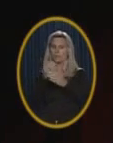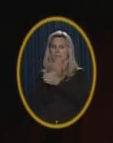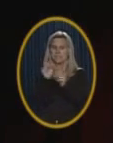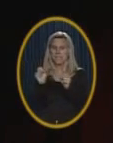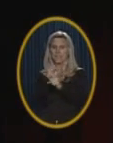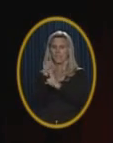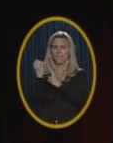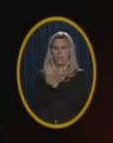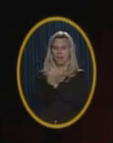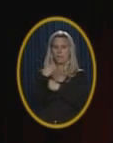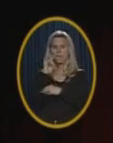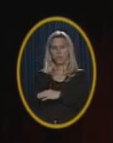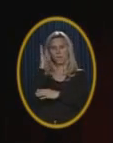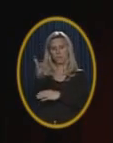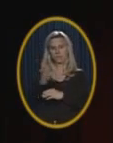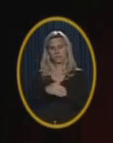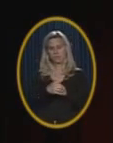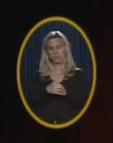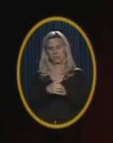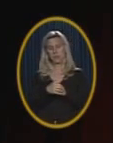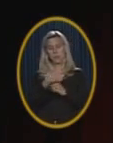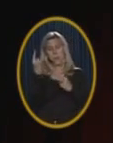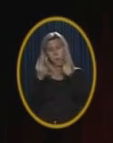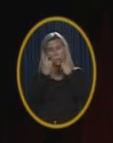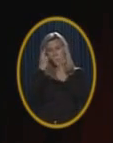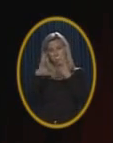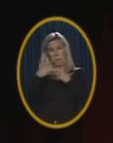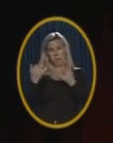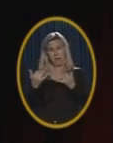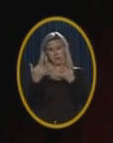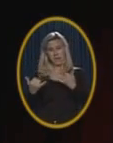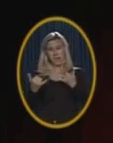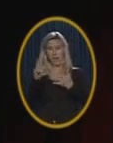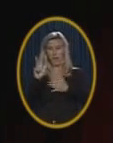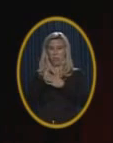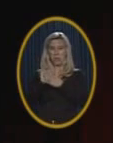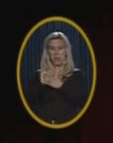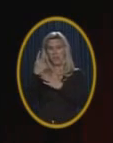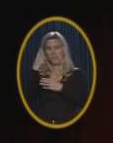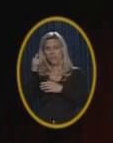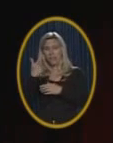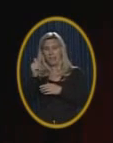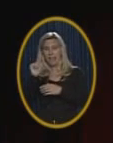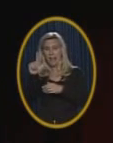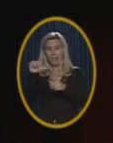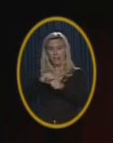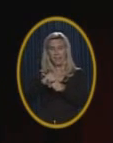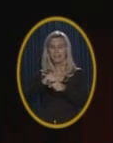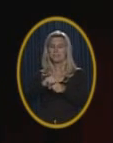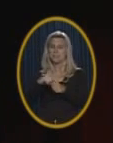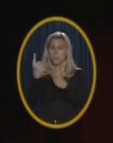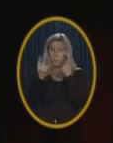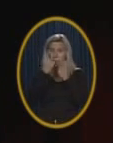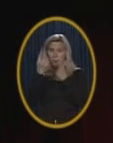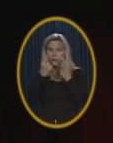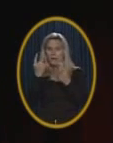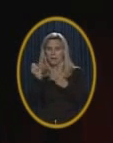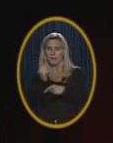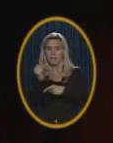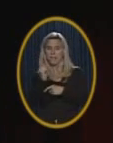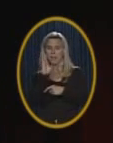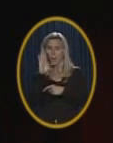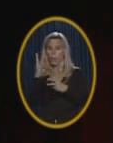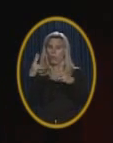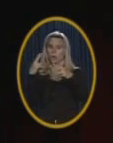the environment for the future. I mean, what we're worried about right now is $3 a gallon gasoline, right? We're worried about that. Yeah, it's going to